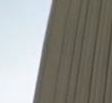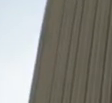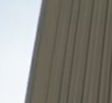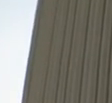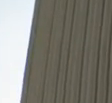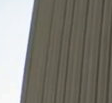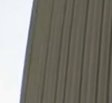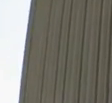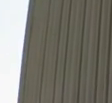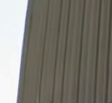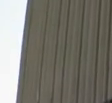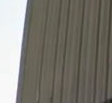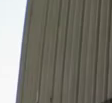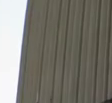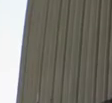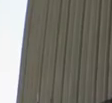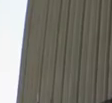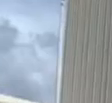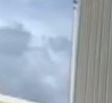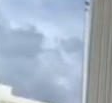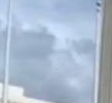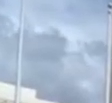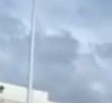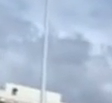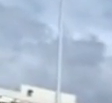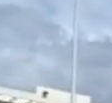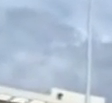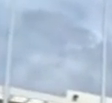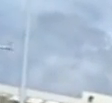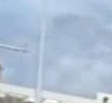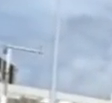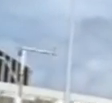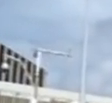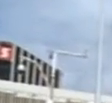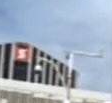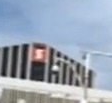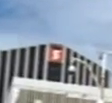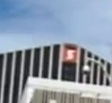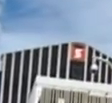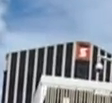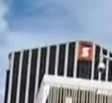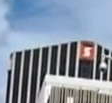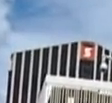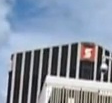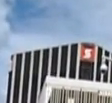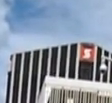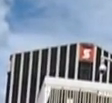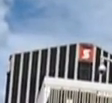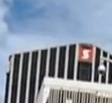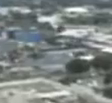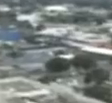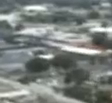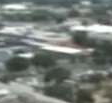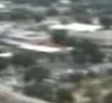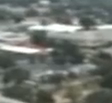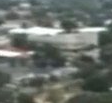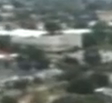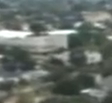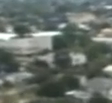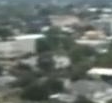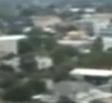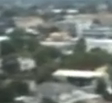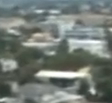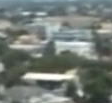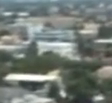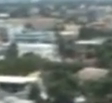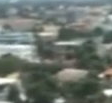Jamaica's growth prospects have been stifled over the years as a result of cumbersome government processes and unnecessary red tape investors and other business